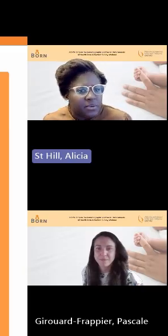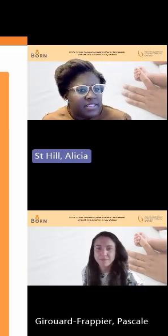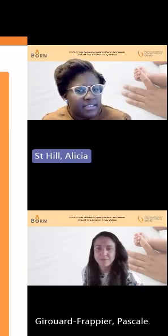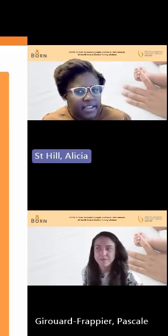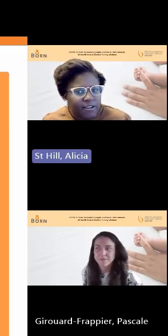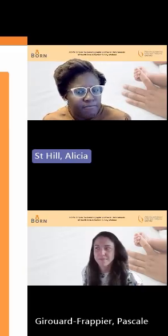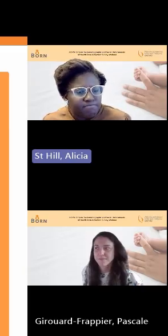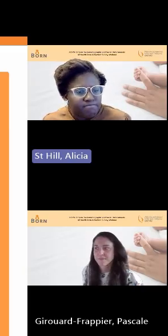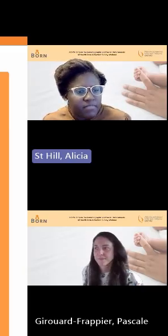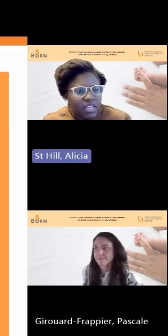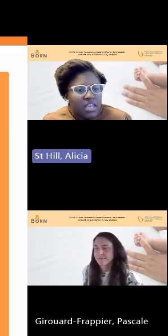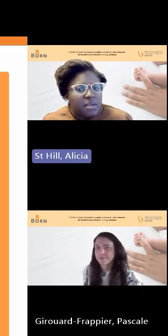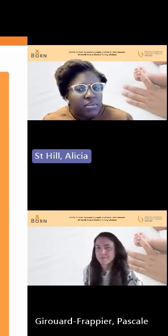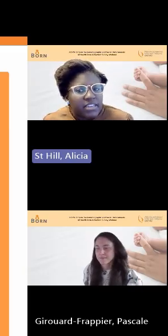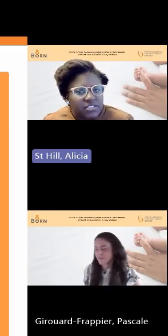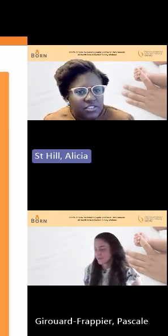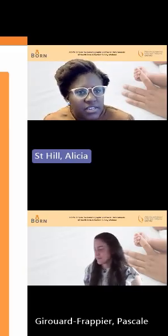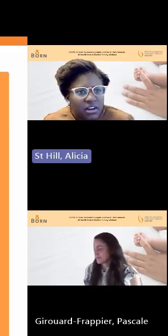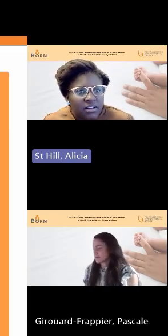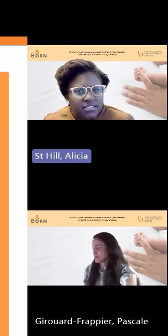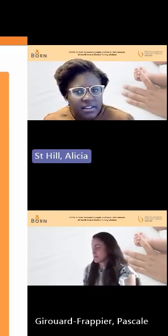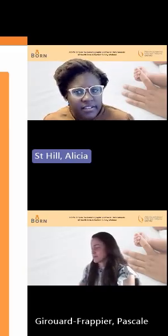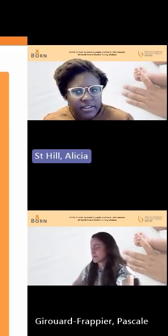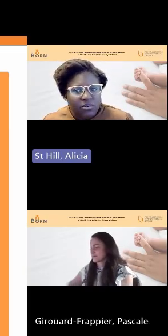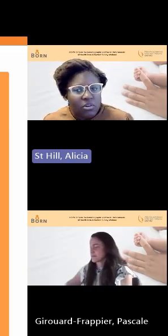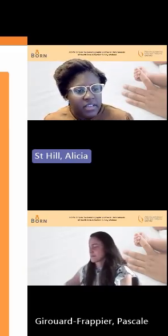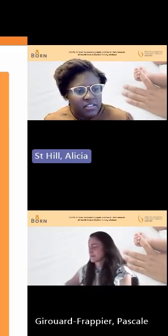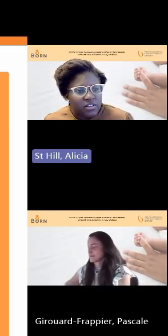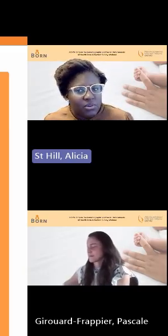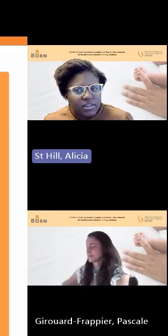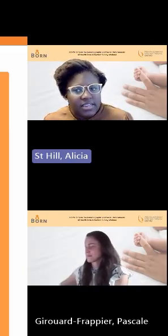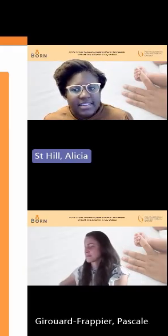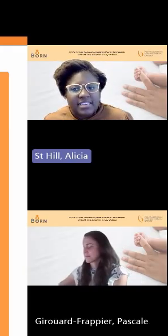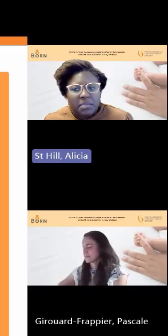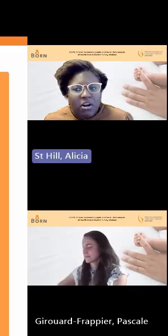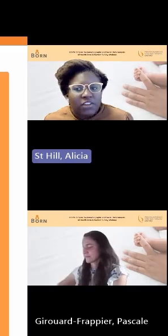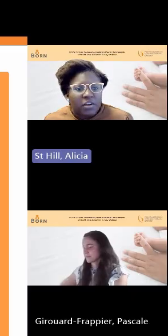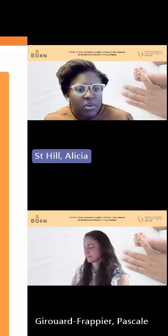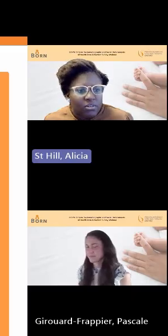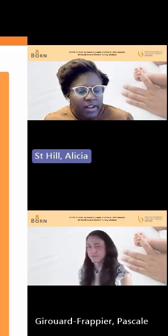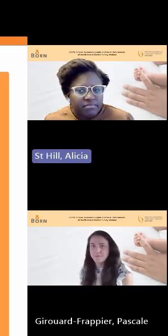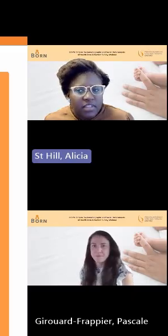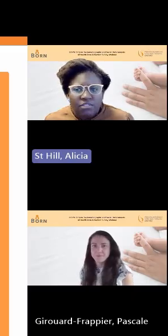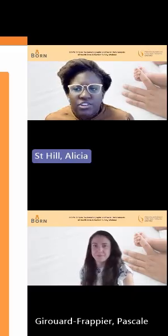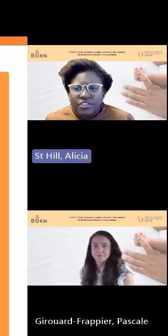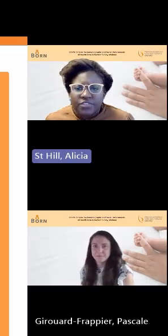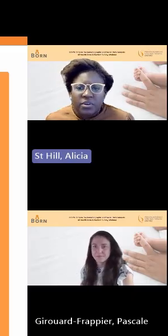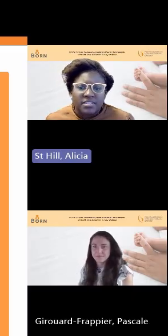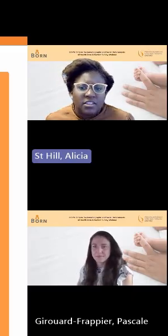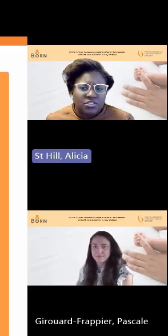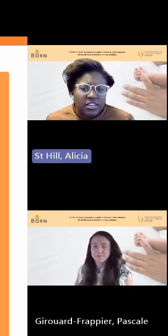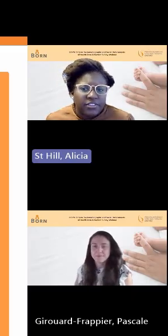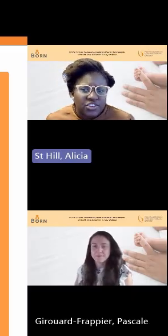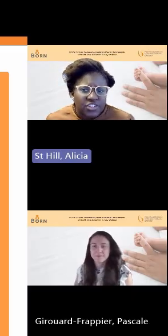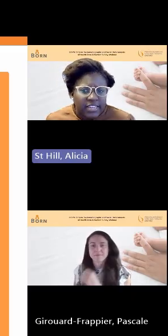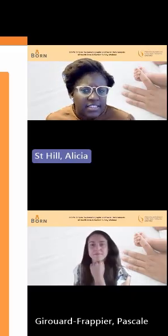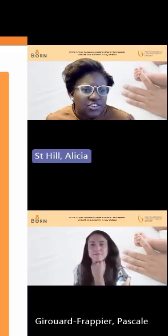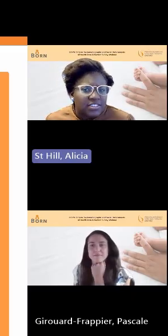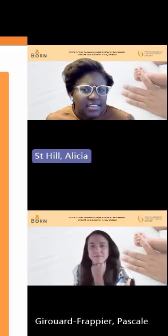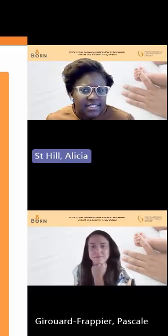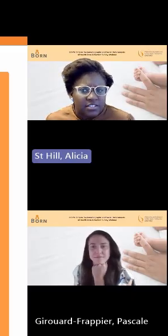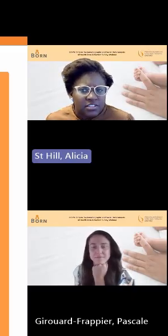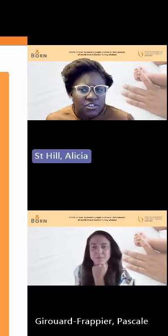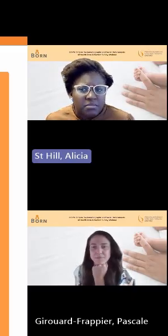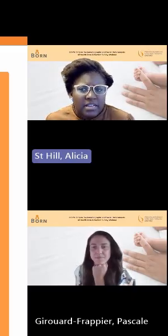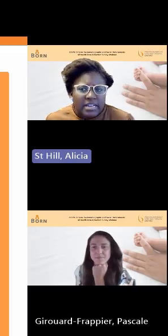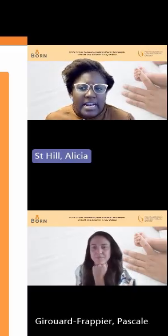and inequities in care. Prenatal Screening Ontario, or PSO, is a key part of our program. Originally focused on screening for genetic